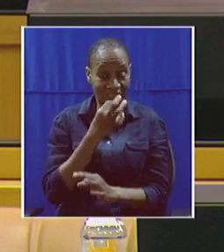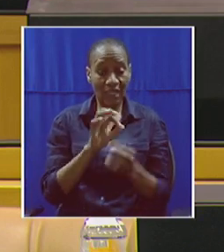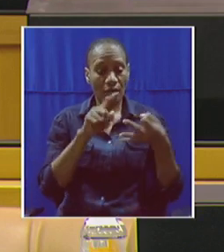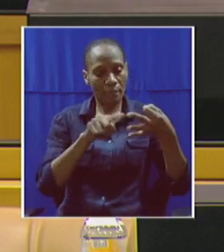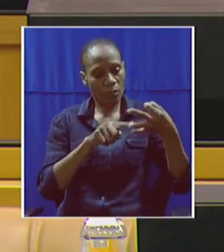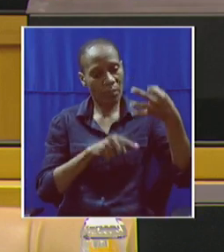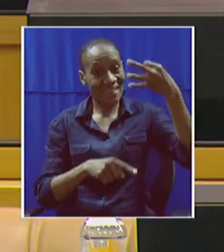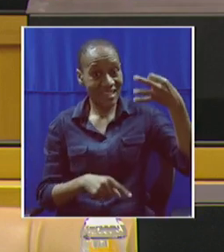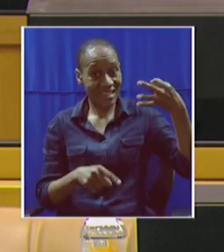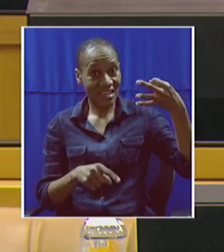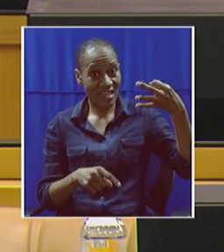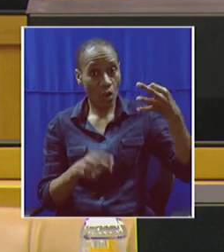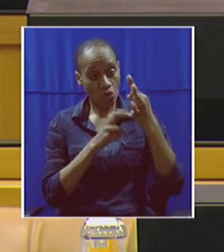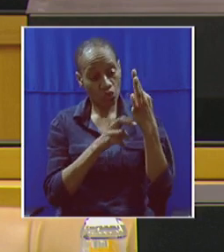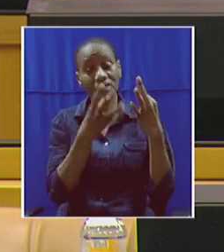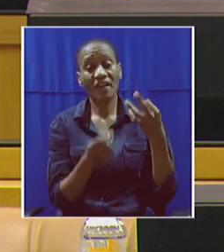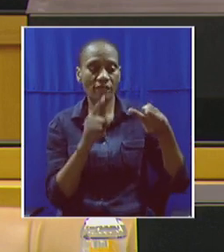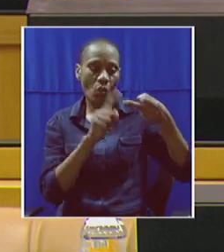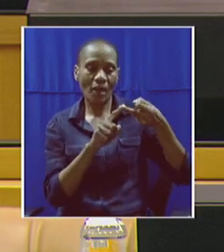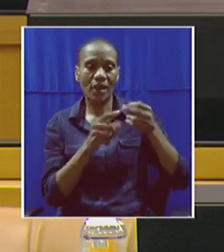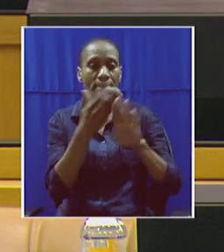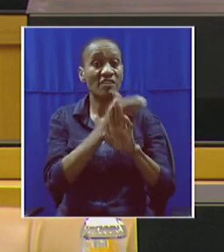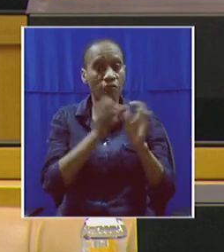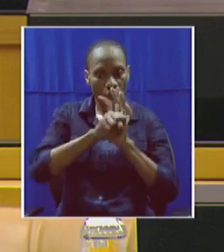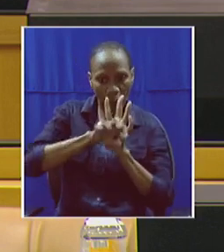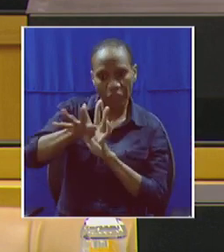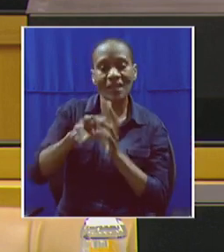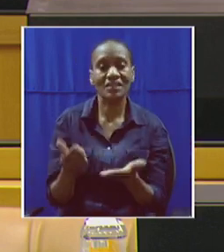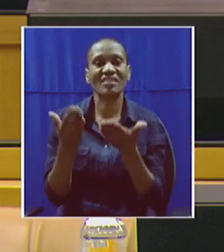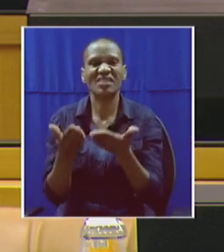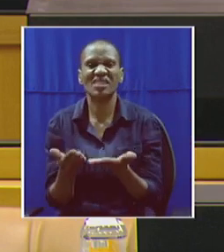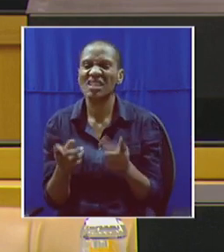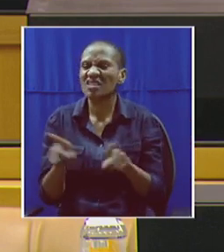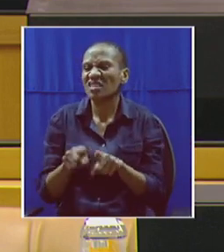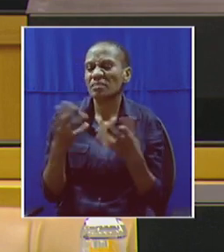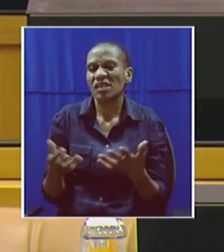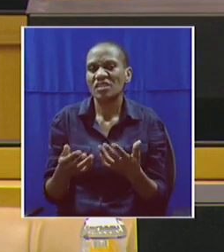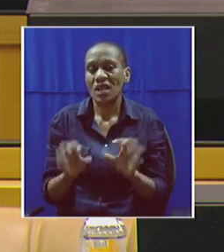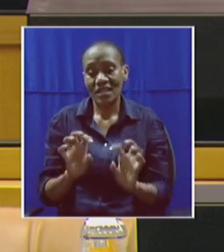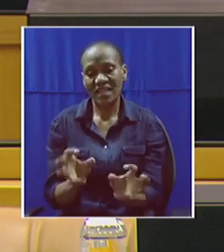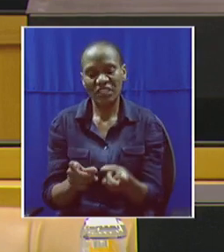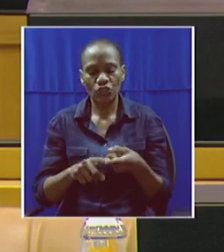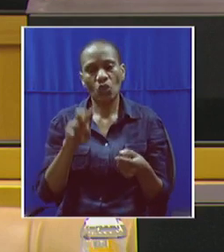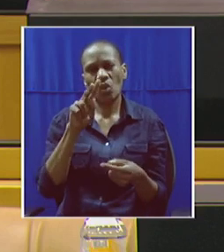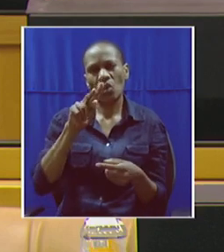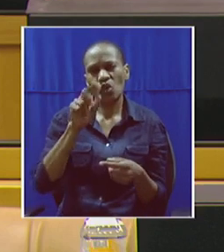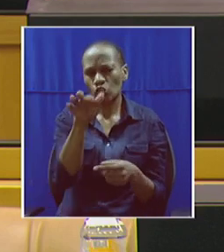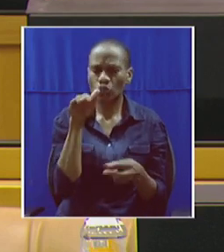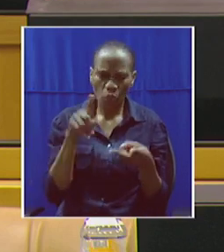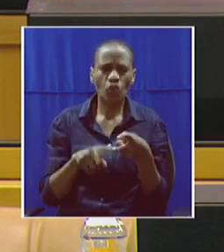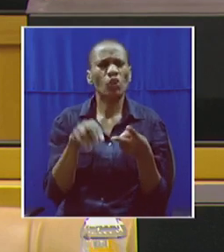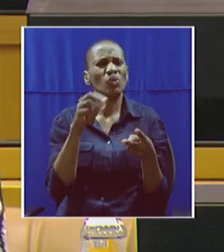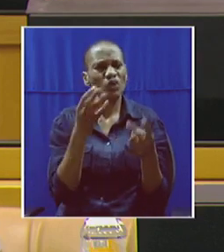speaks to public broadcasting services that is your current radio stations